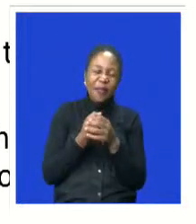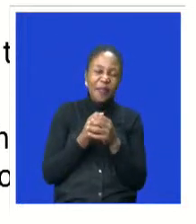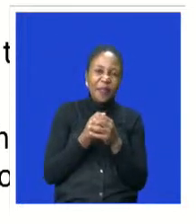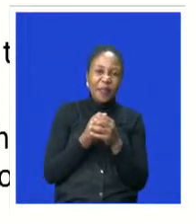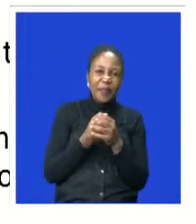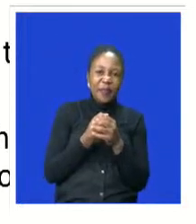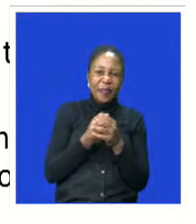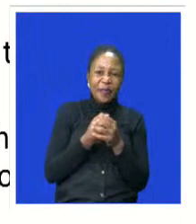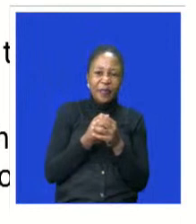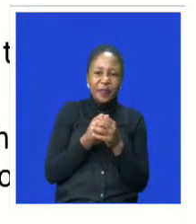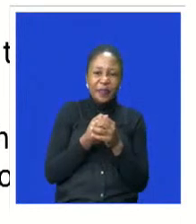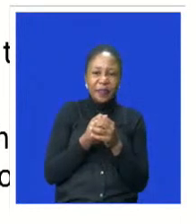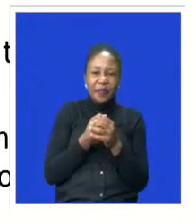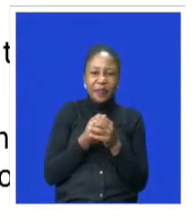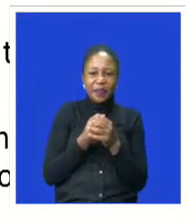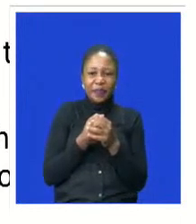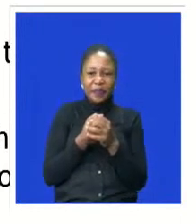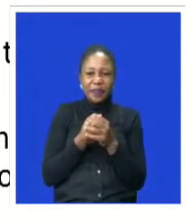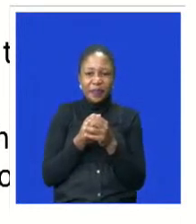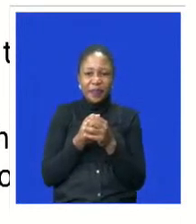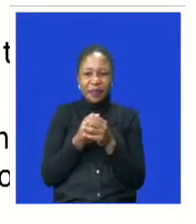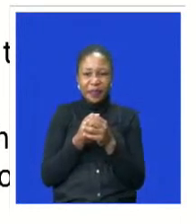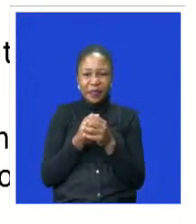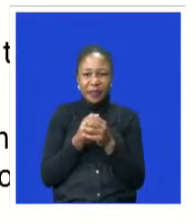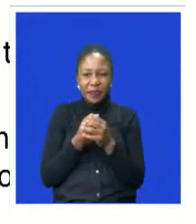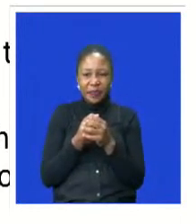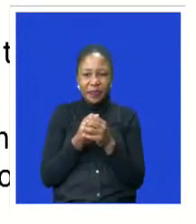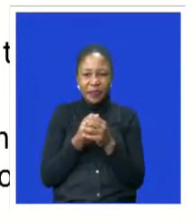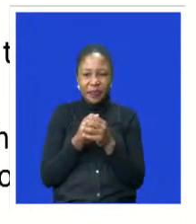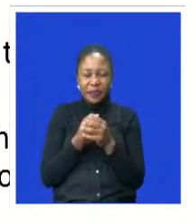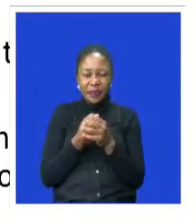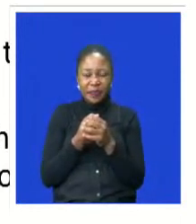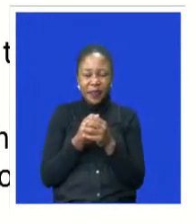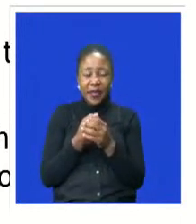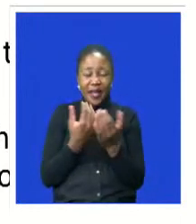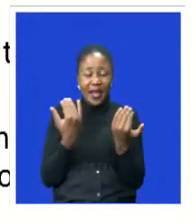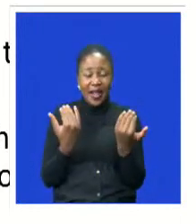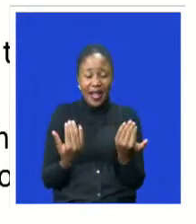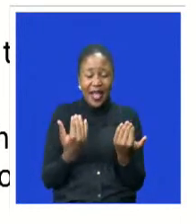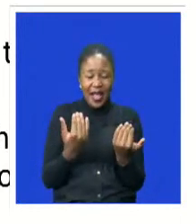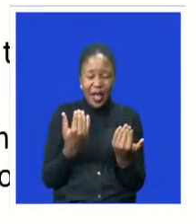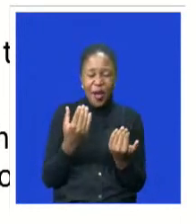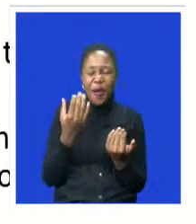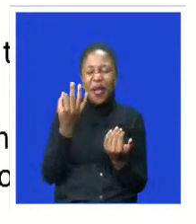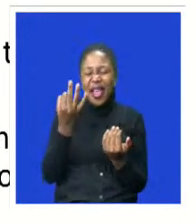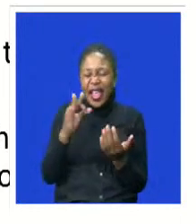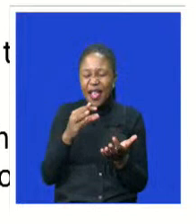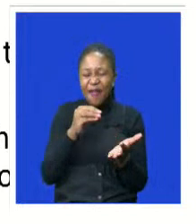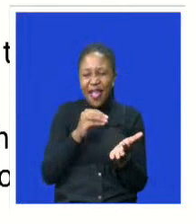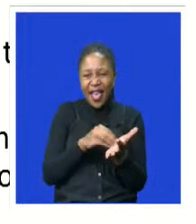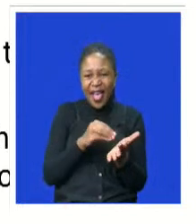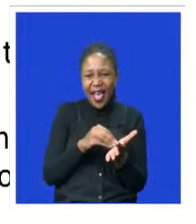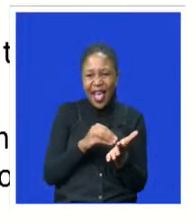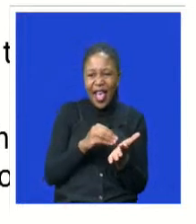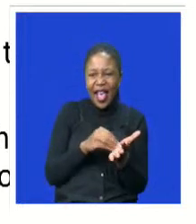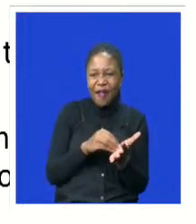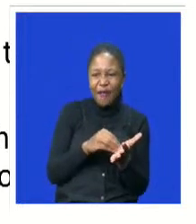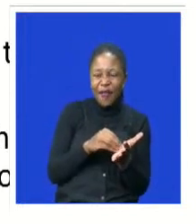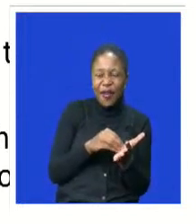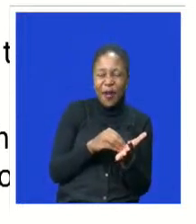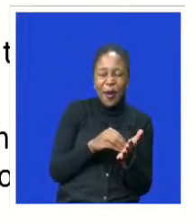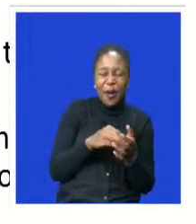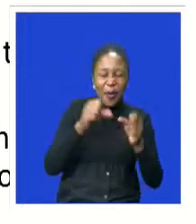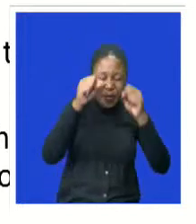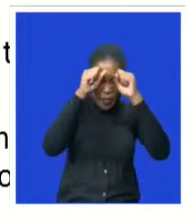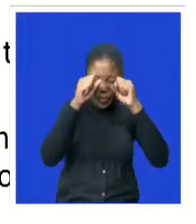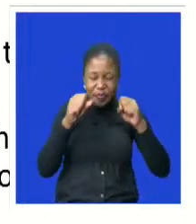wall. What effects did the keeping of livestock have on the Khoikhoi? We are saying